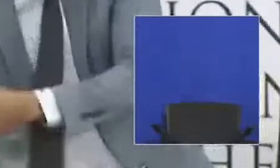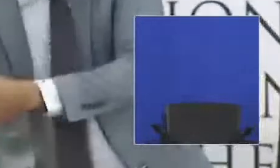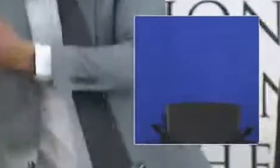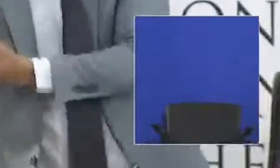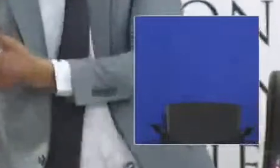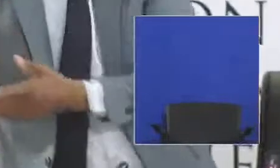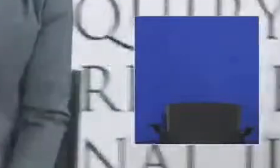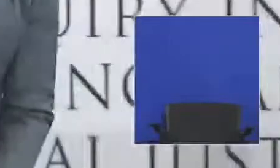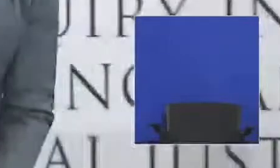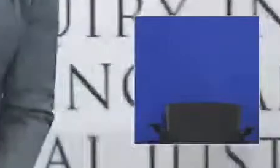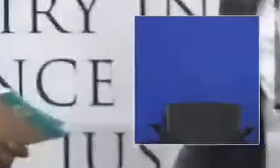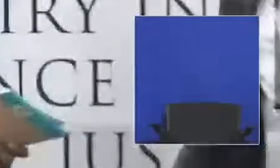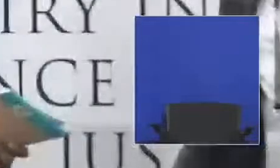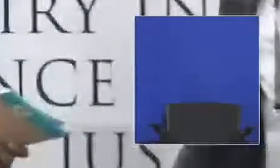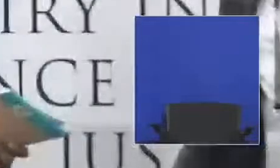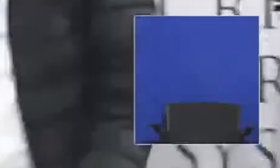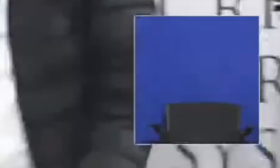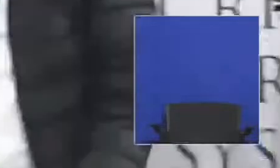Is that any cool?